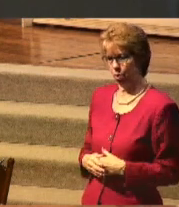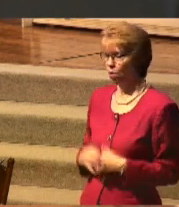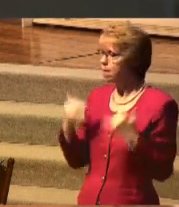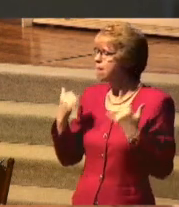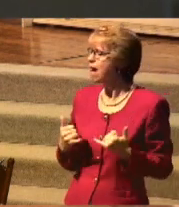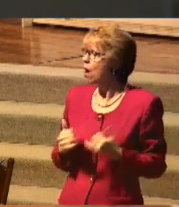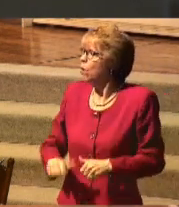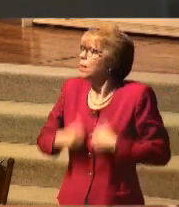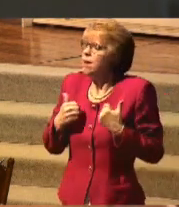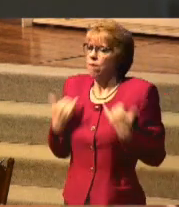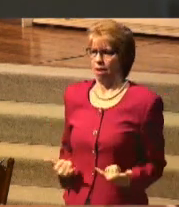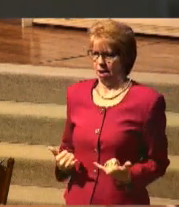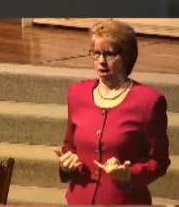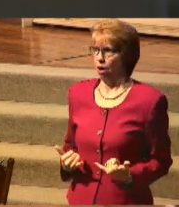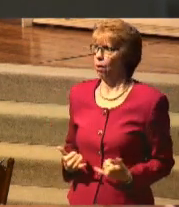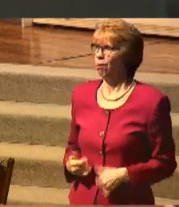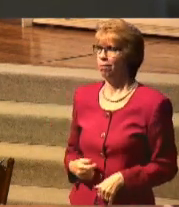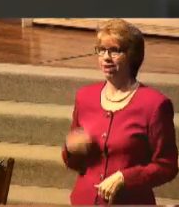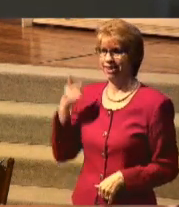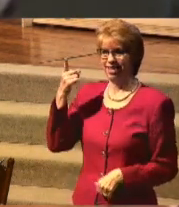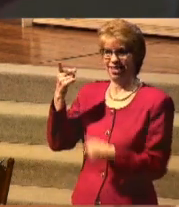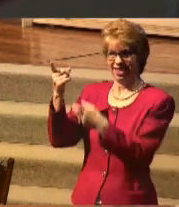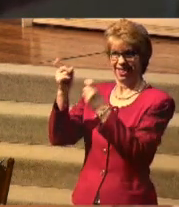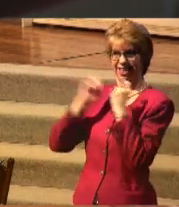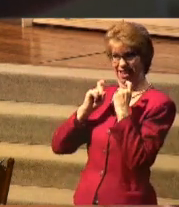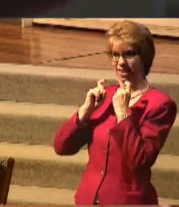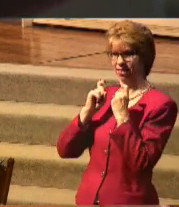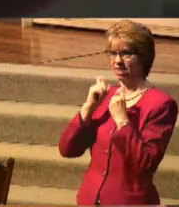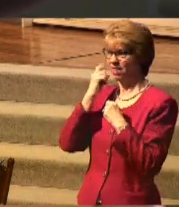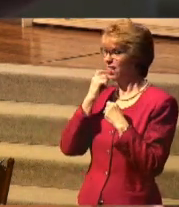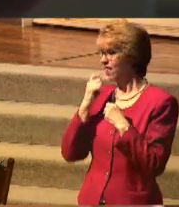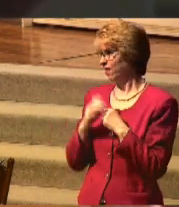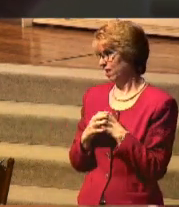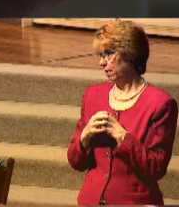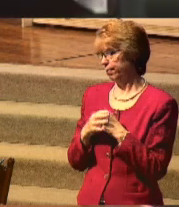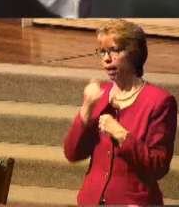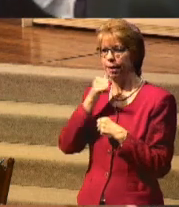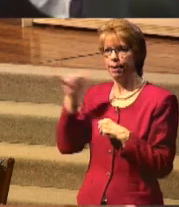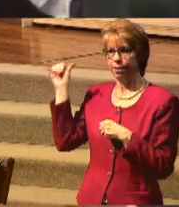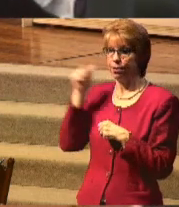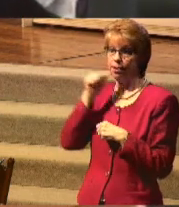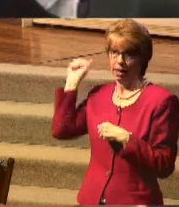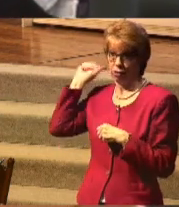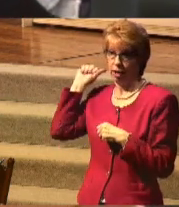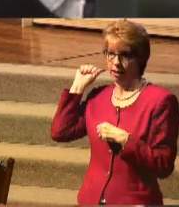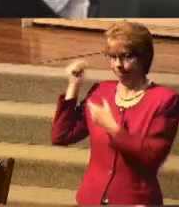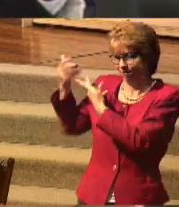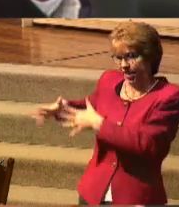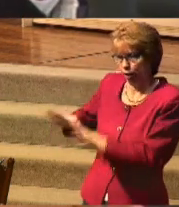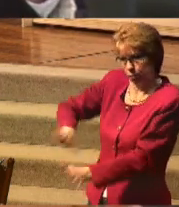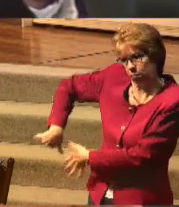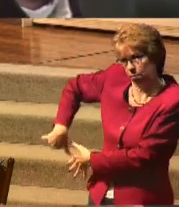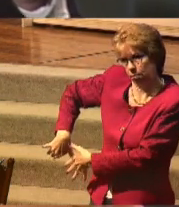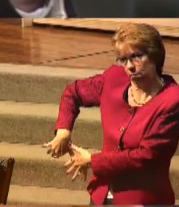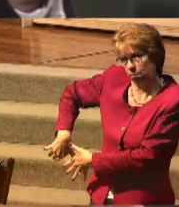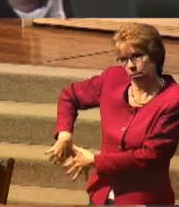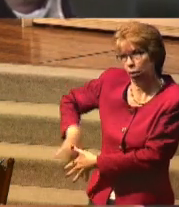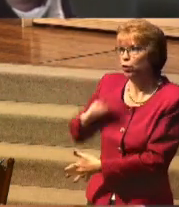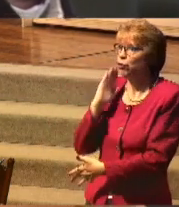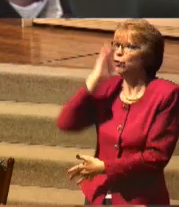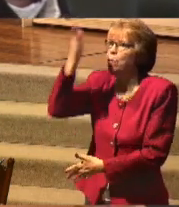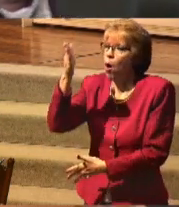present is a gift from God. Yesterday is a canceled check. Tomorrow is a promissory